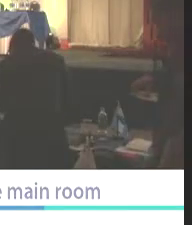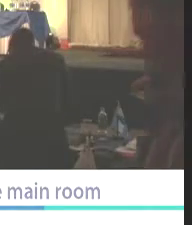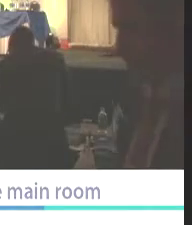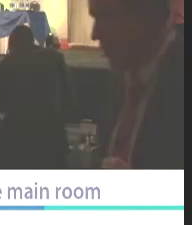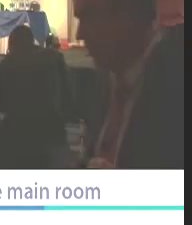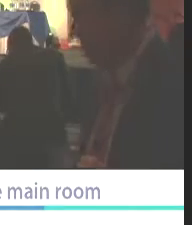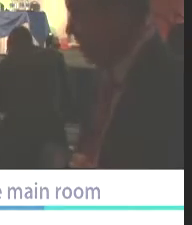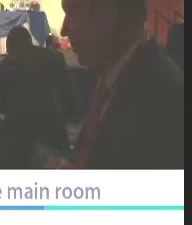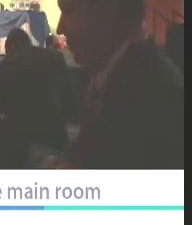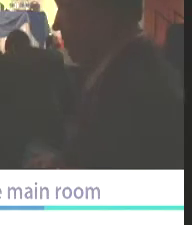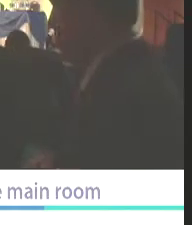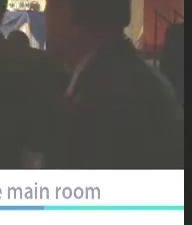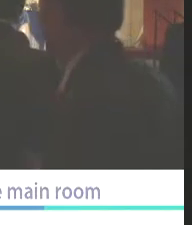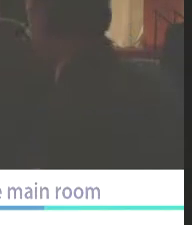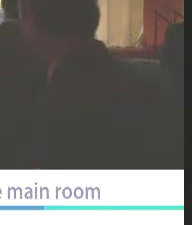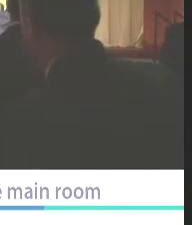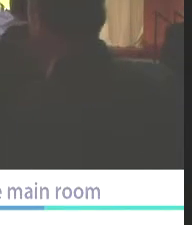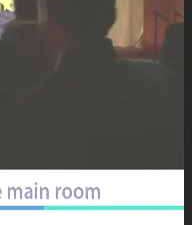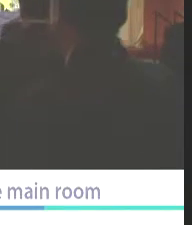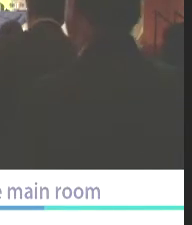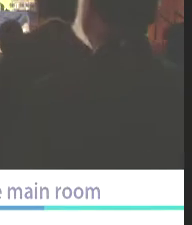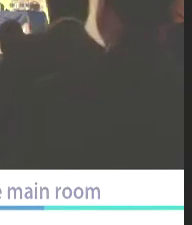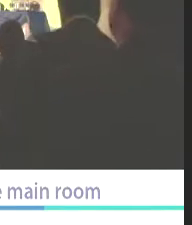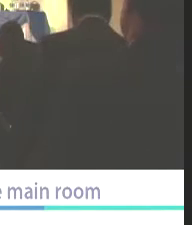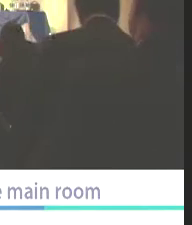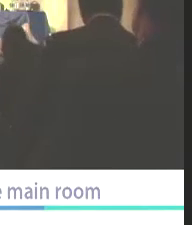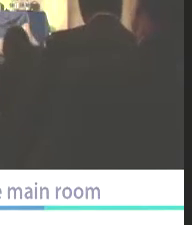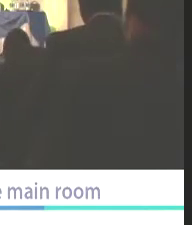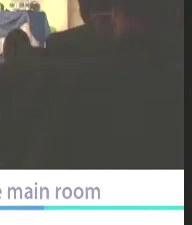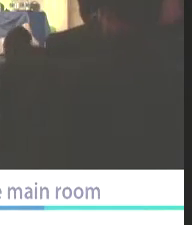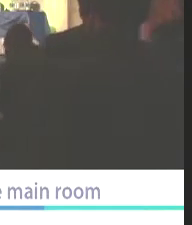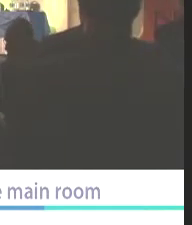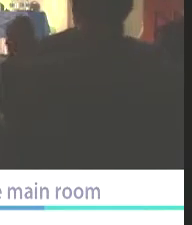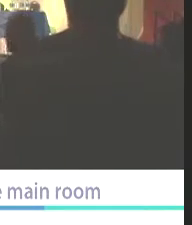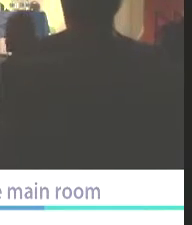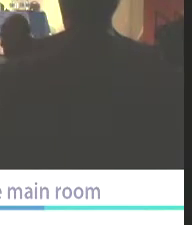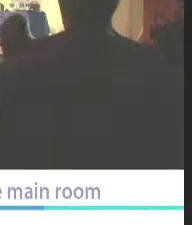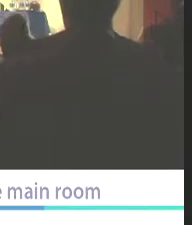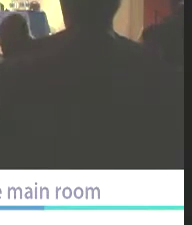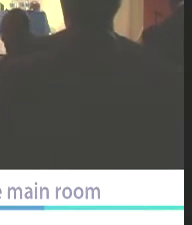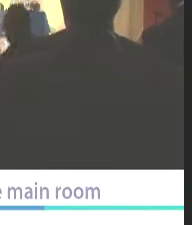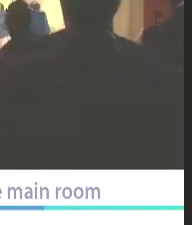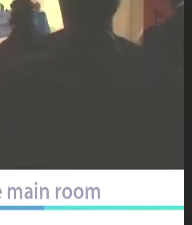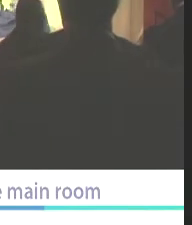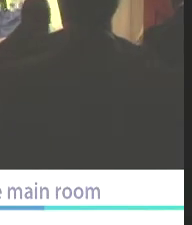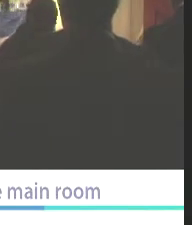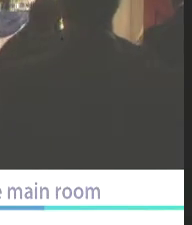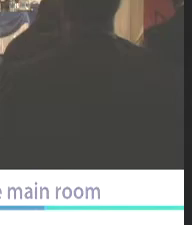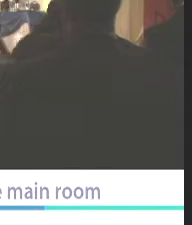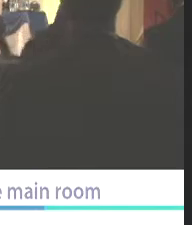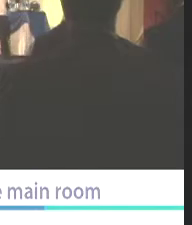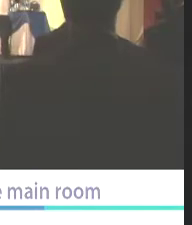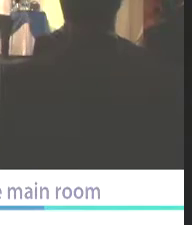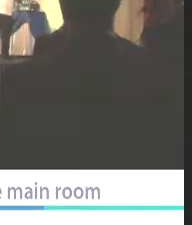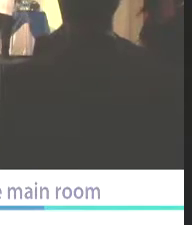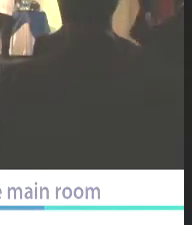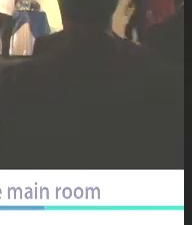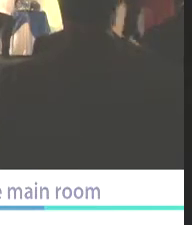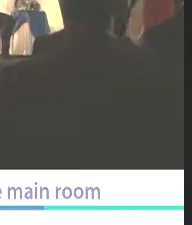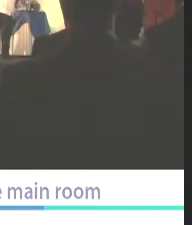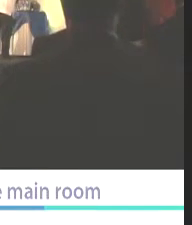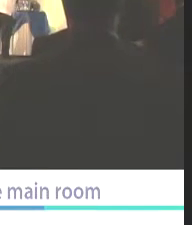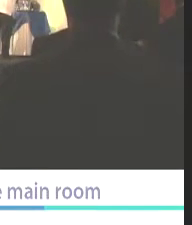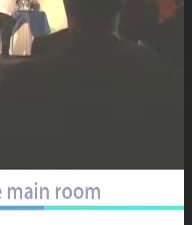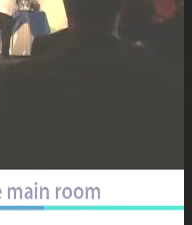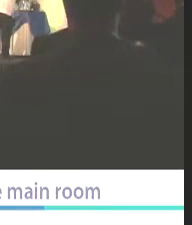Buenos días a todos. Good morning to all. The next session talks about